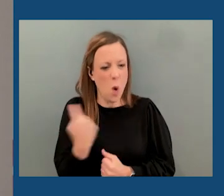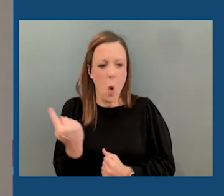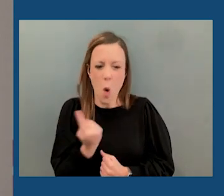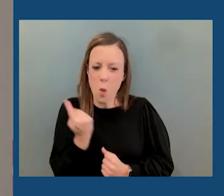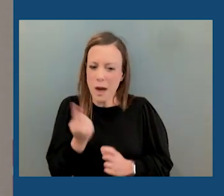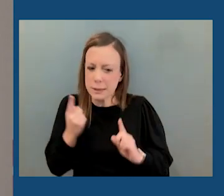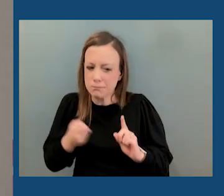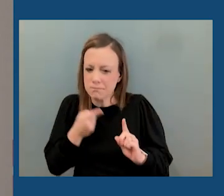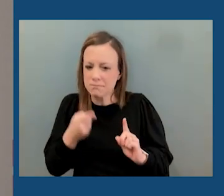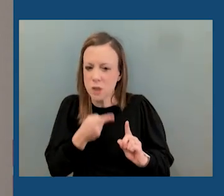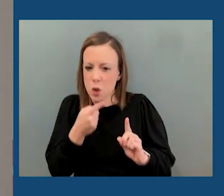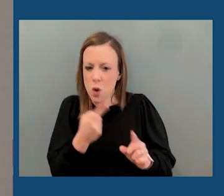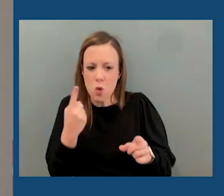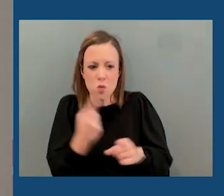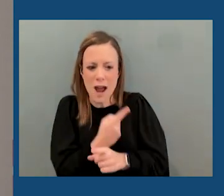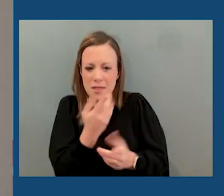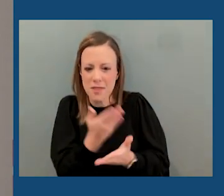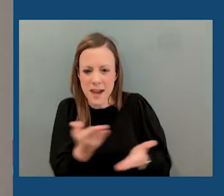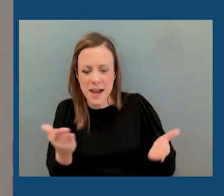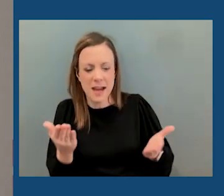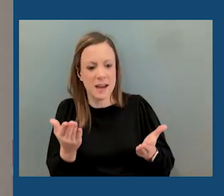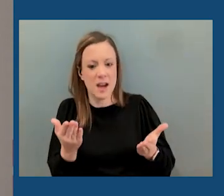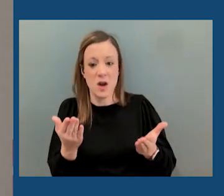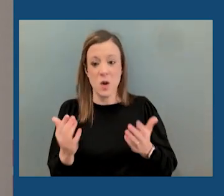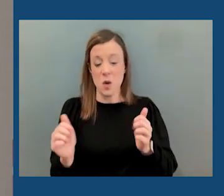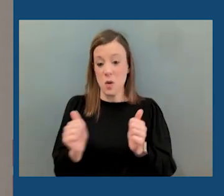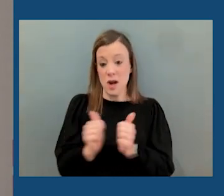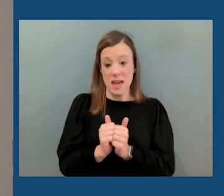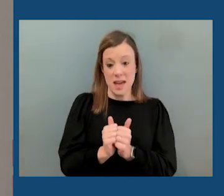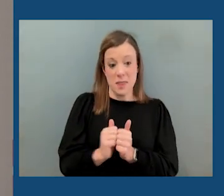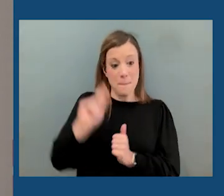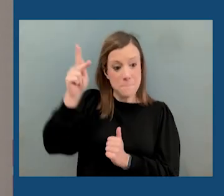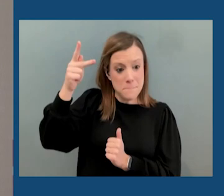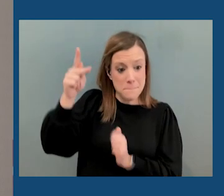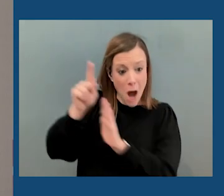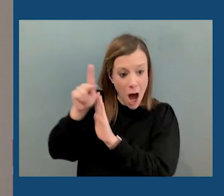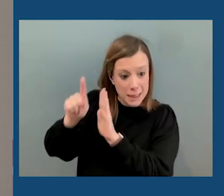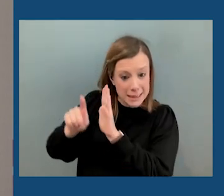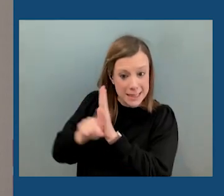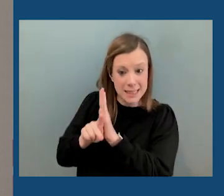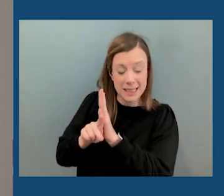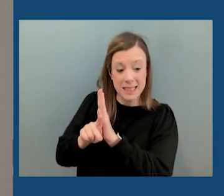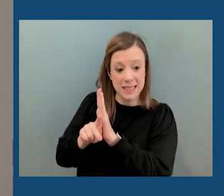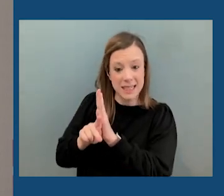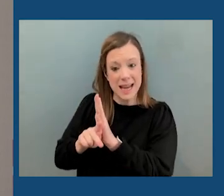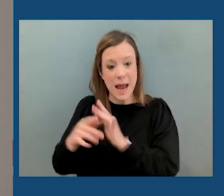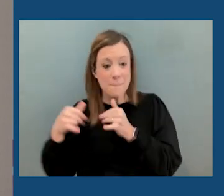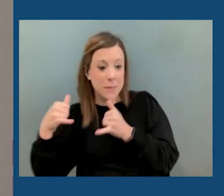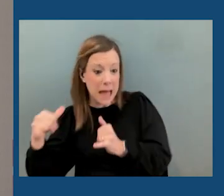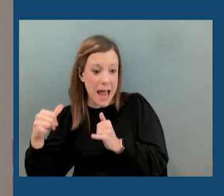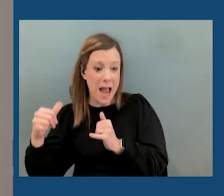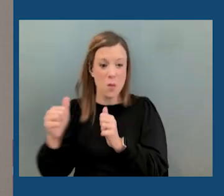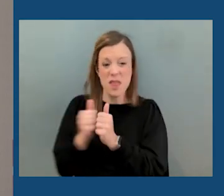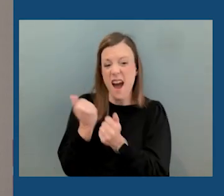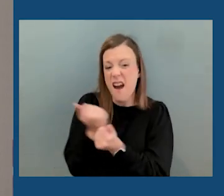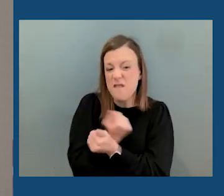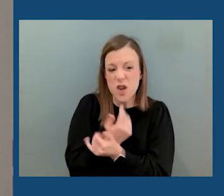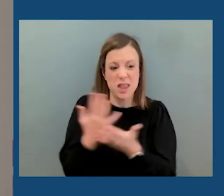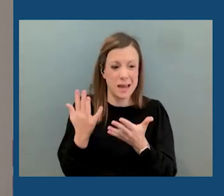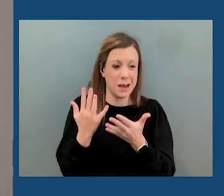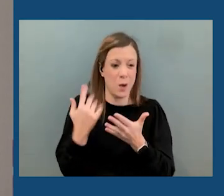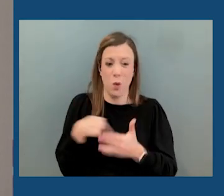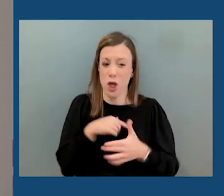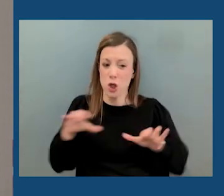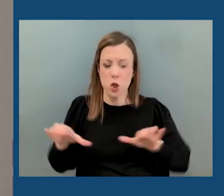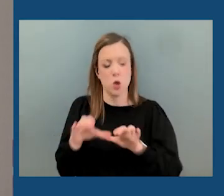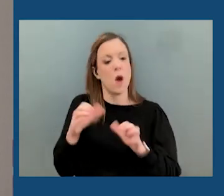sneakers and in policy and in play. But I think that's probably a